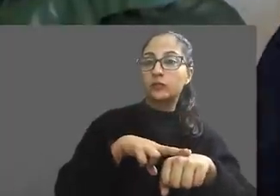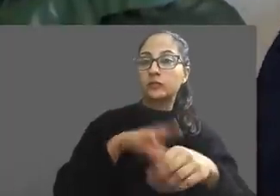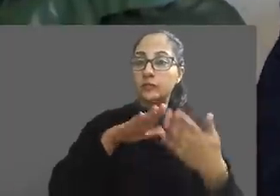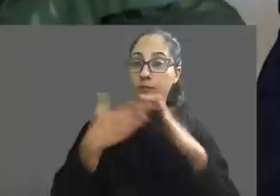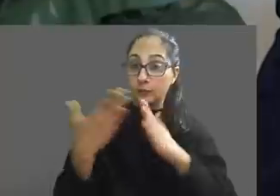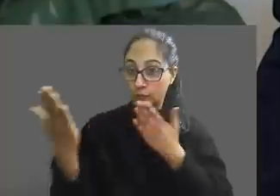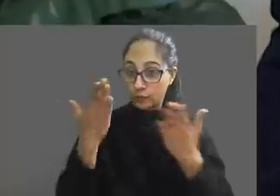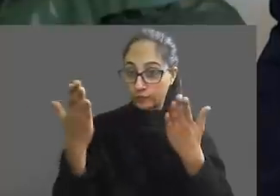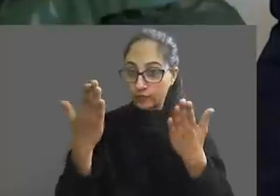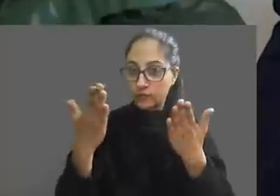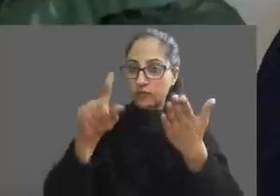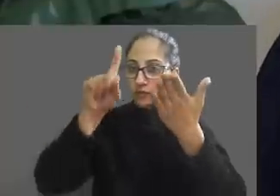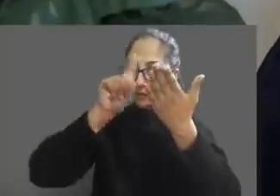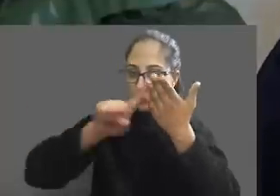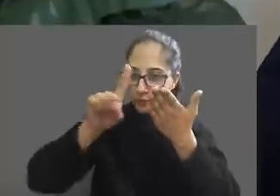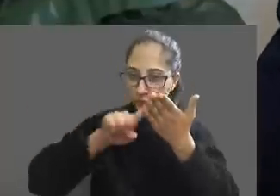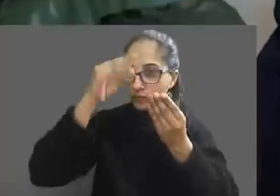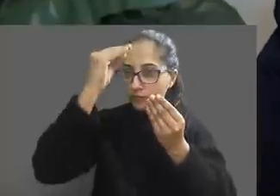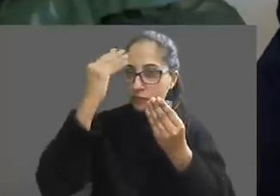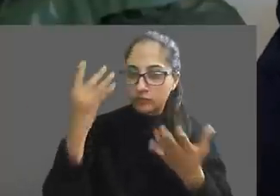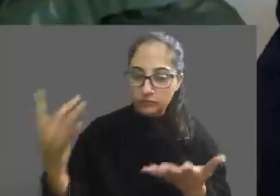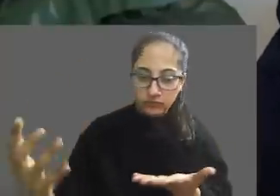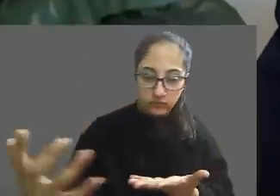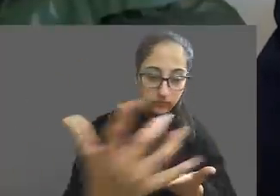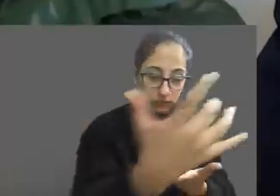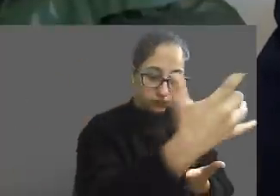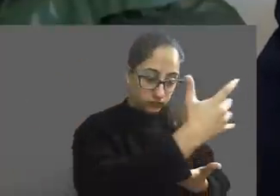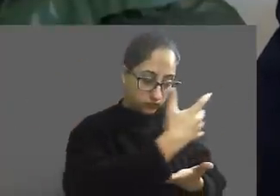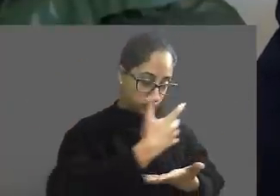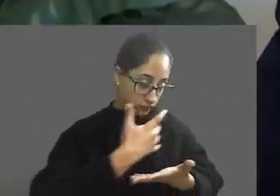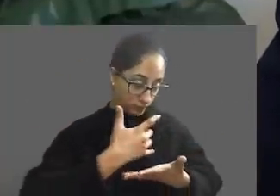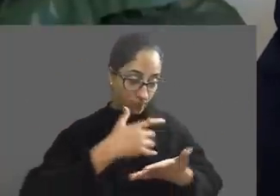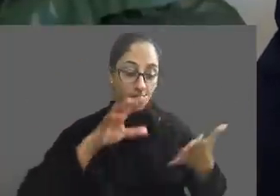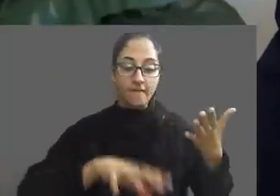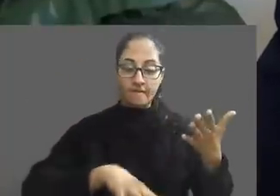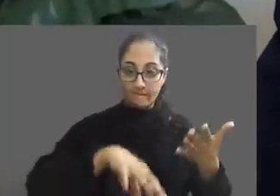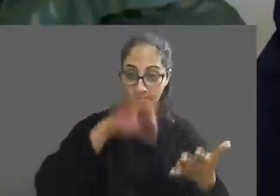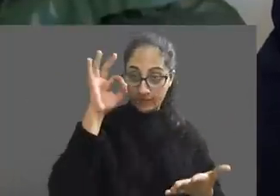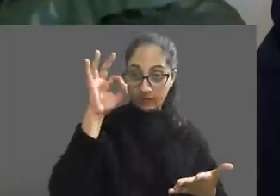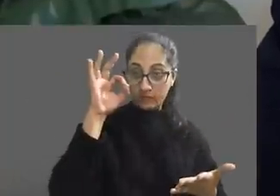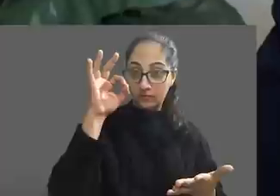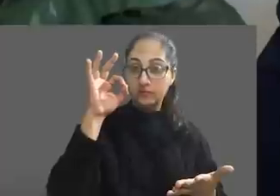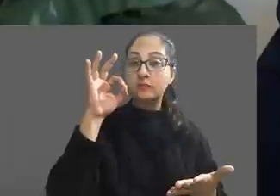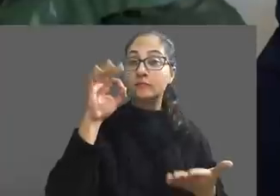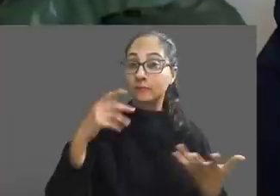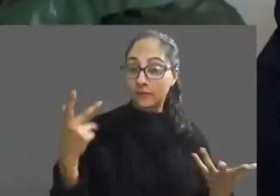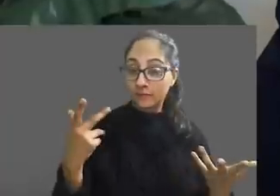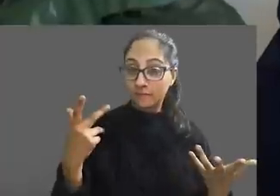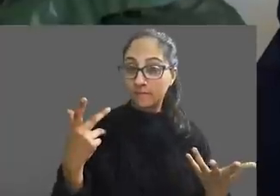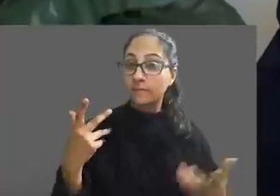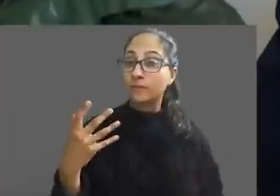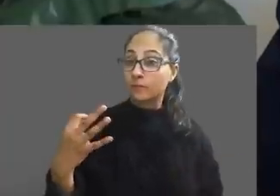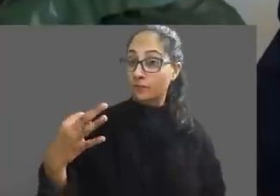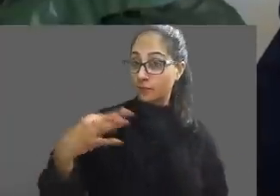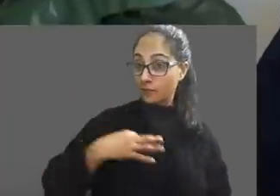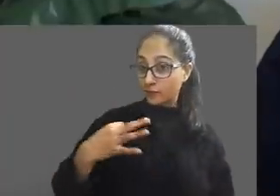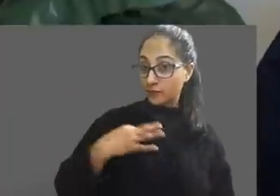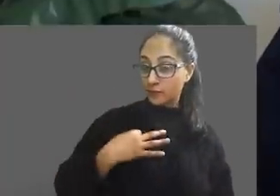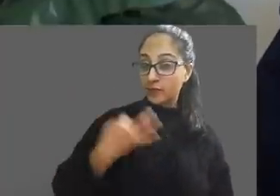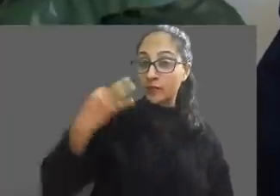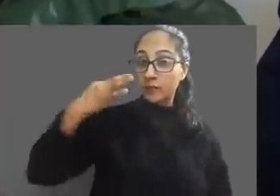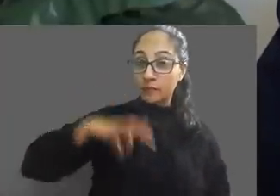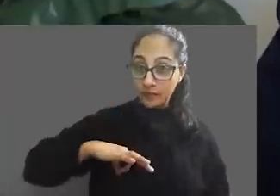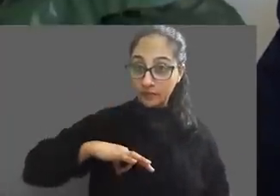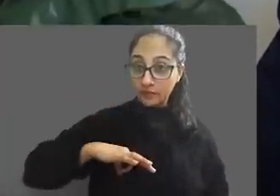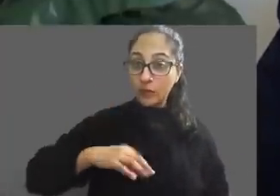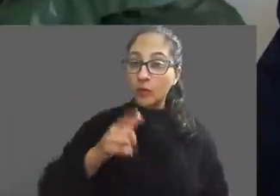serve. It turns out that controlling for all other variables, those who volunteer have improved physical